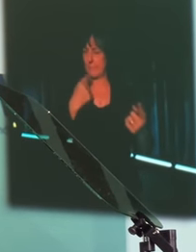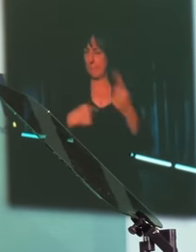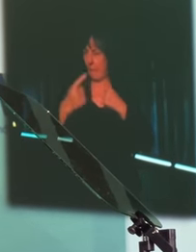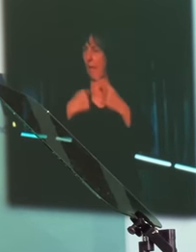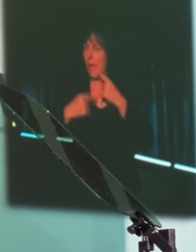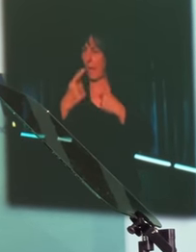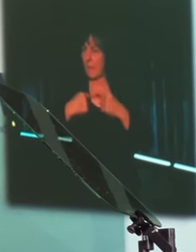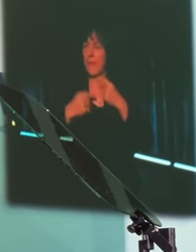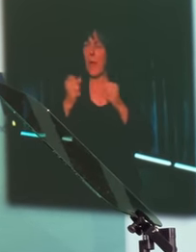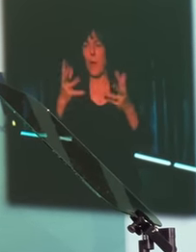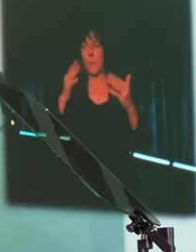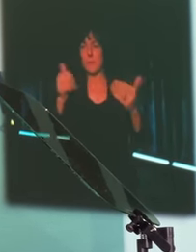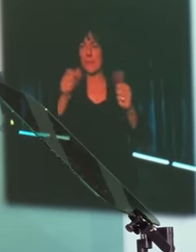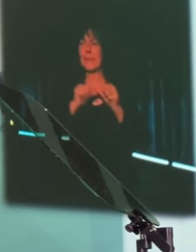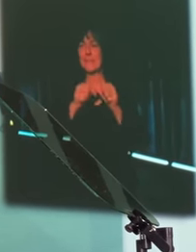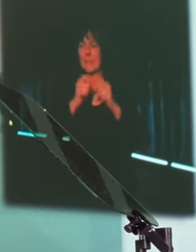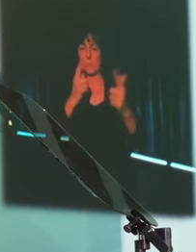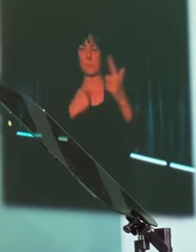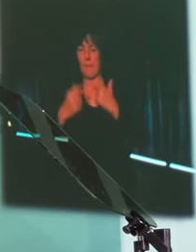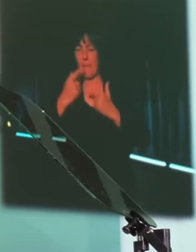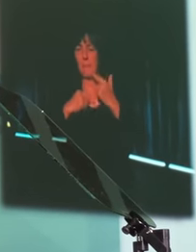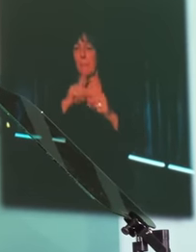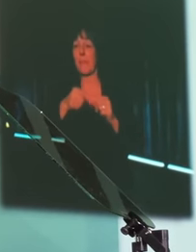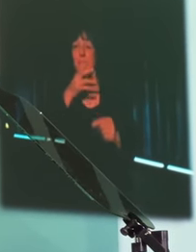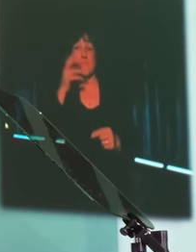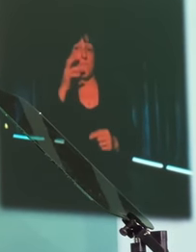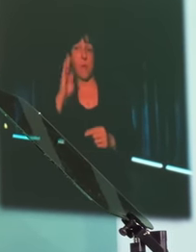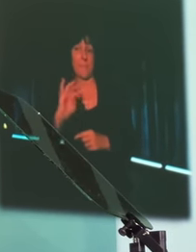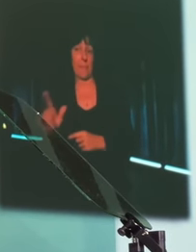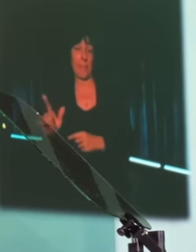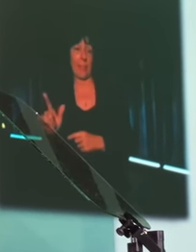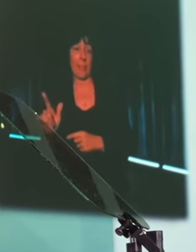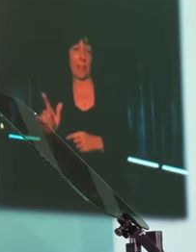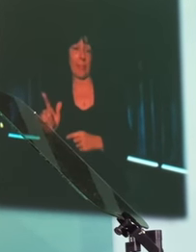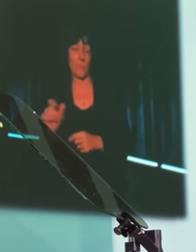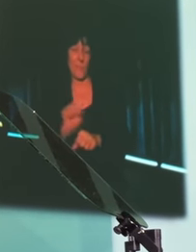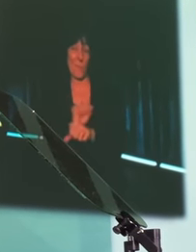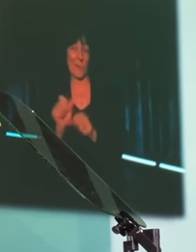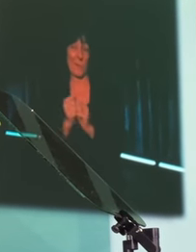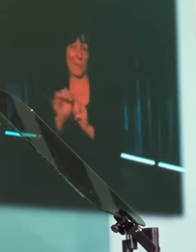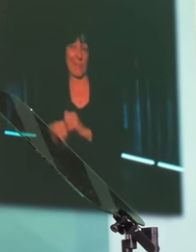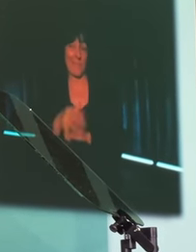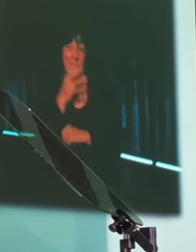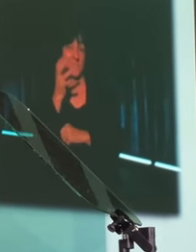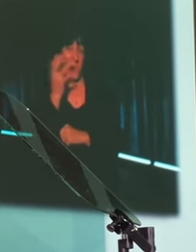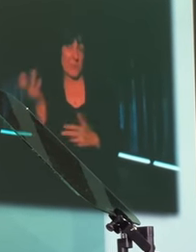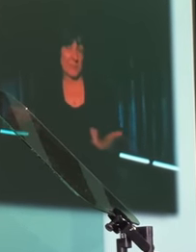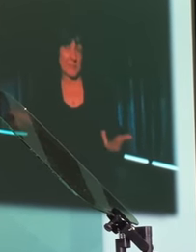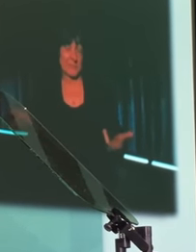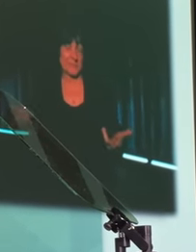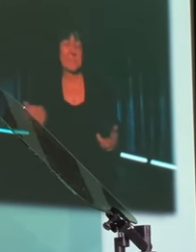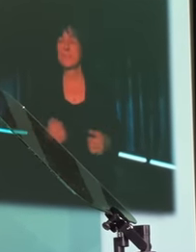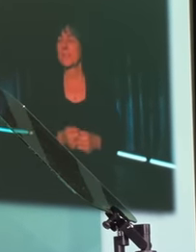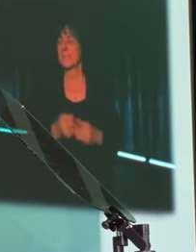hear from folks about the farm bill that we're still working on.